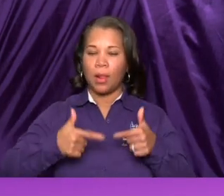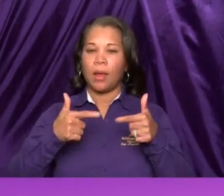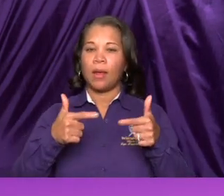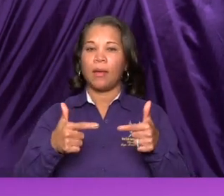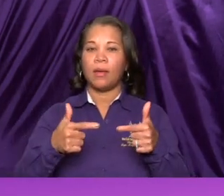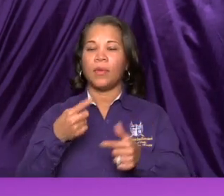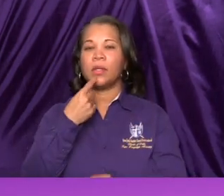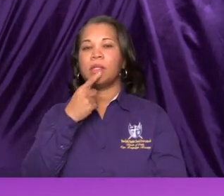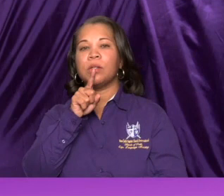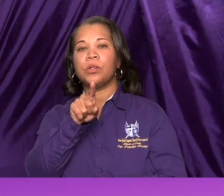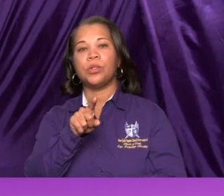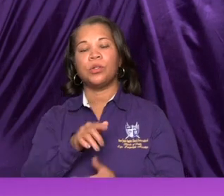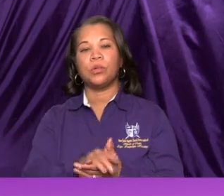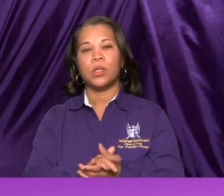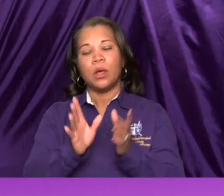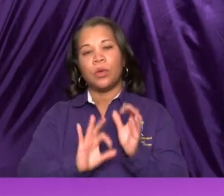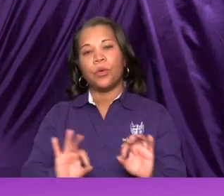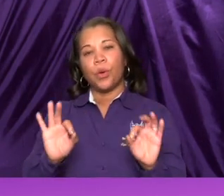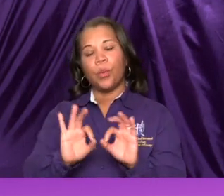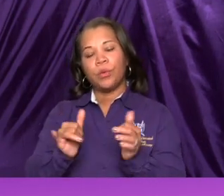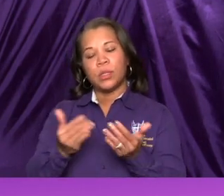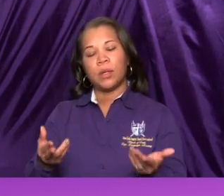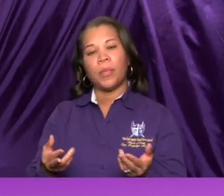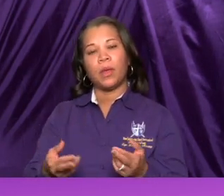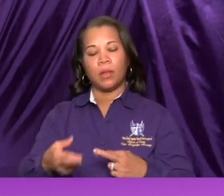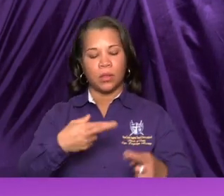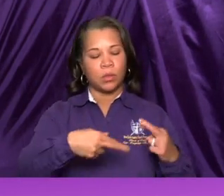It tells you that you're worth something in this relationship.